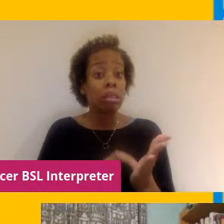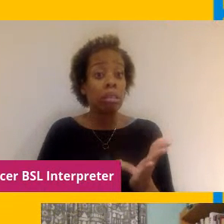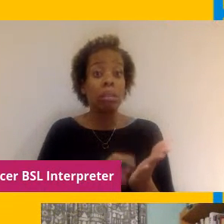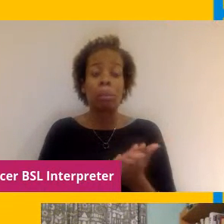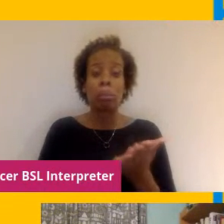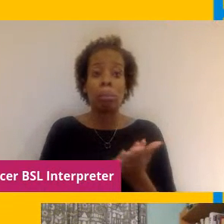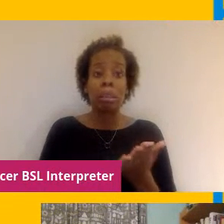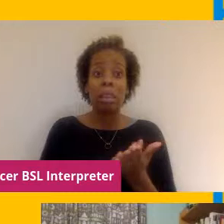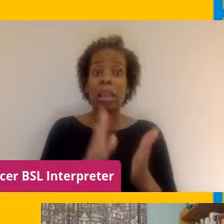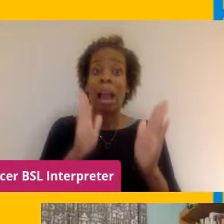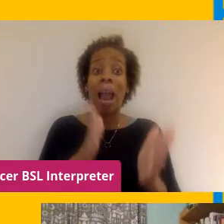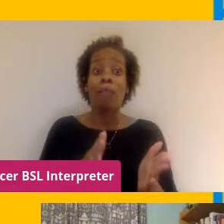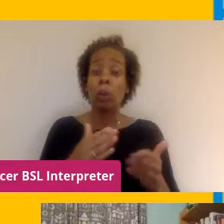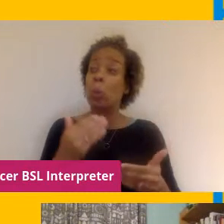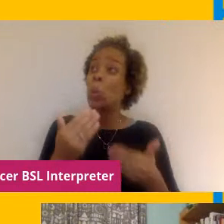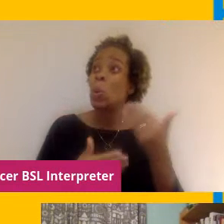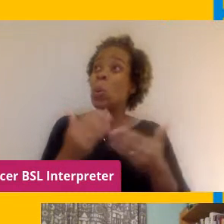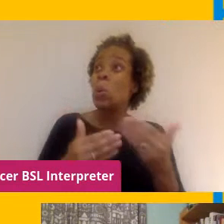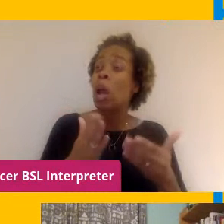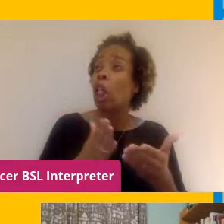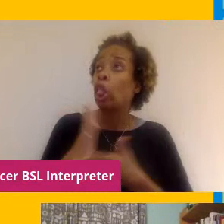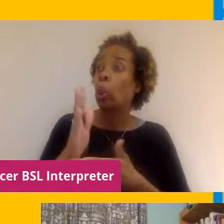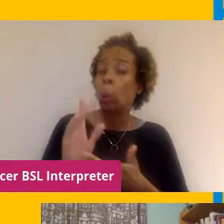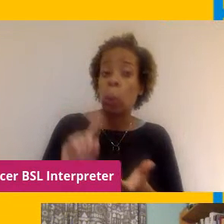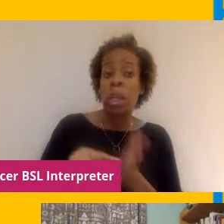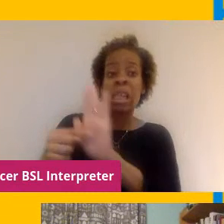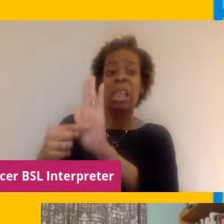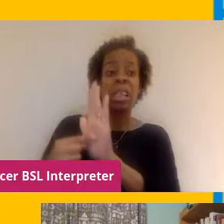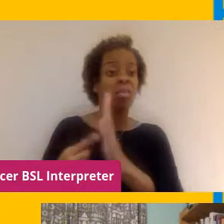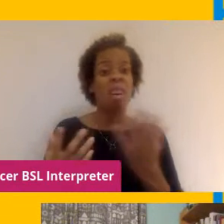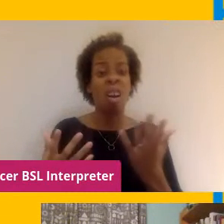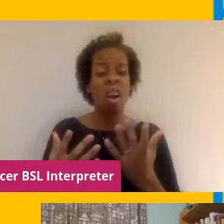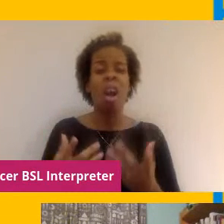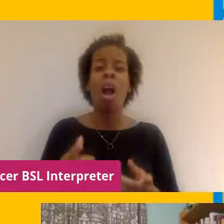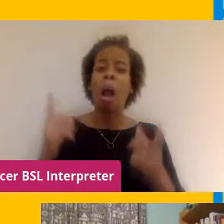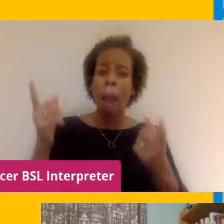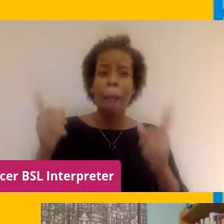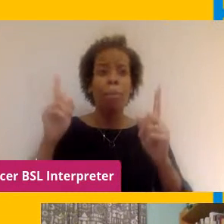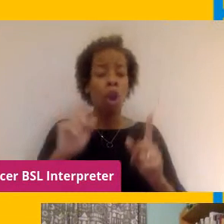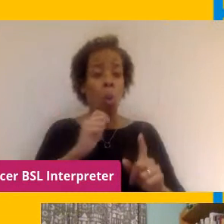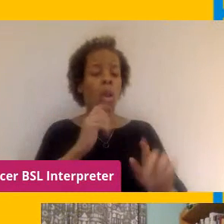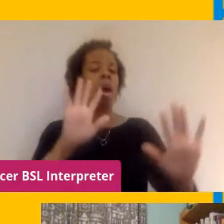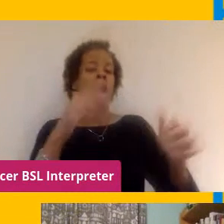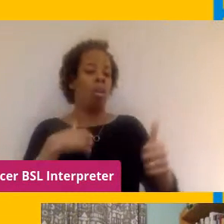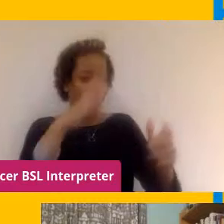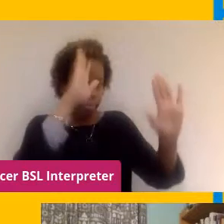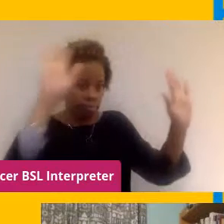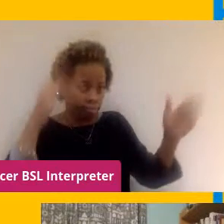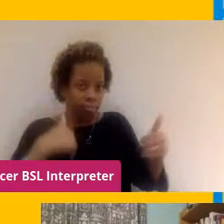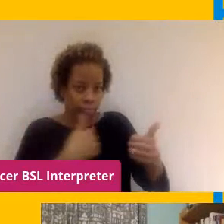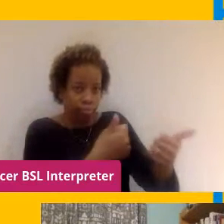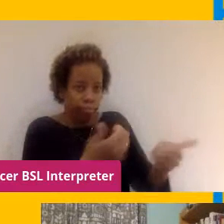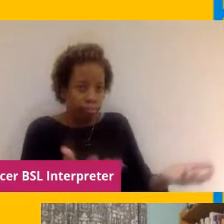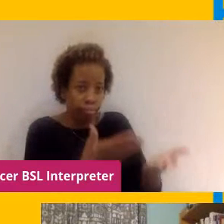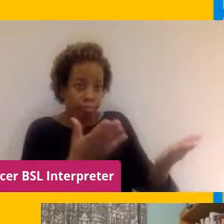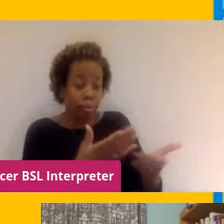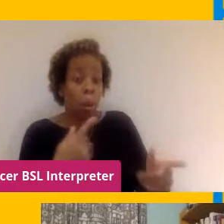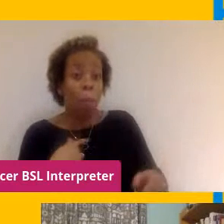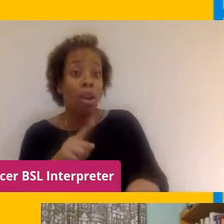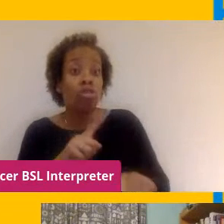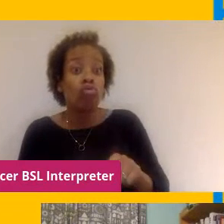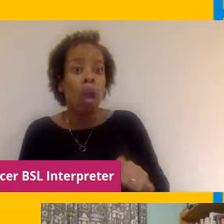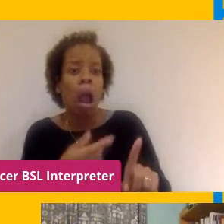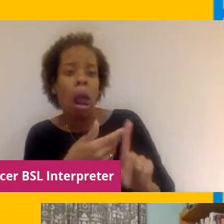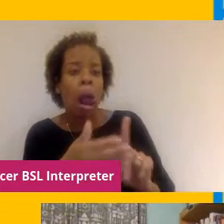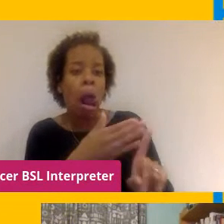wire. And my experience is that most employers will back down when they're challenged on this sort of stuff, but they'll just try and push their luck for as long as possible. And